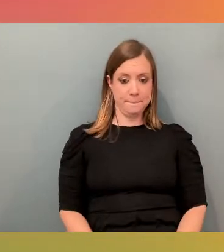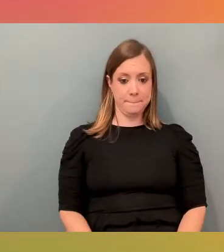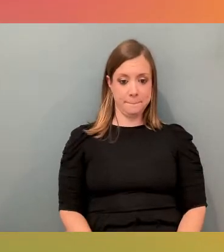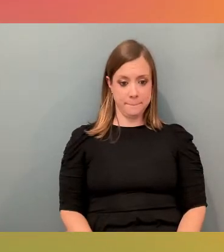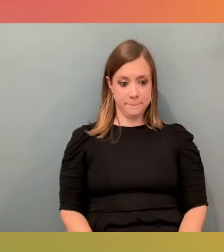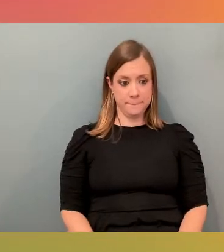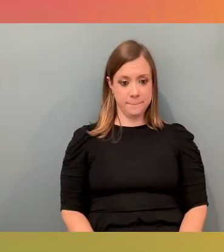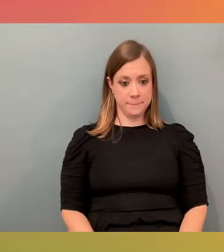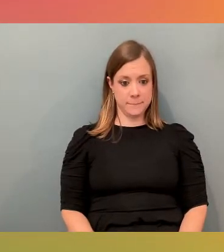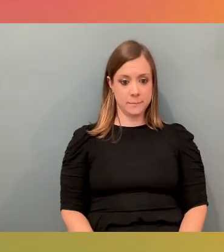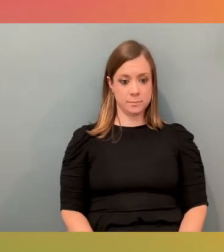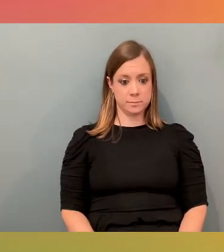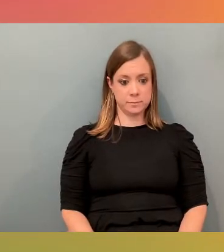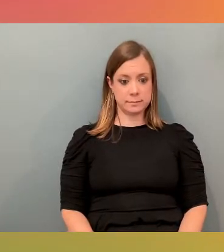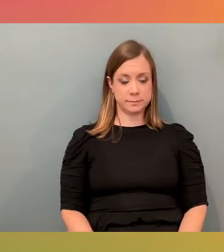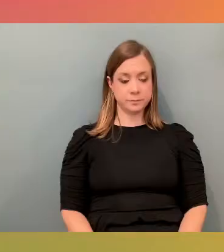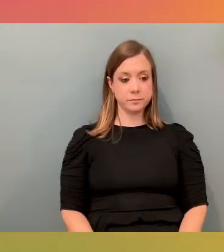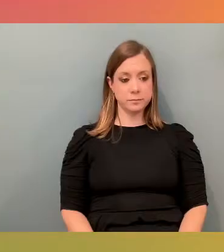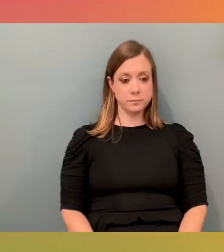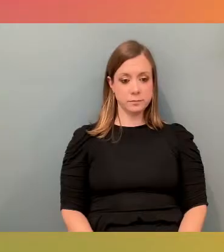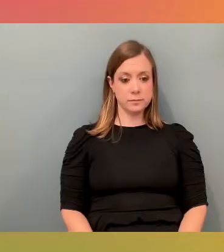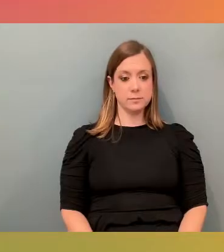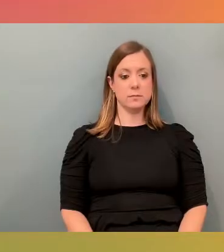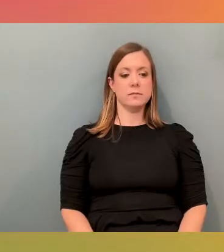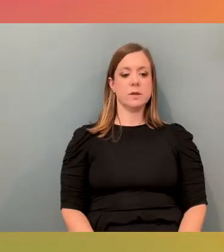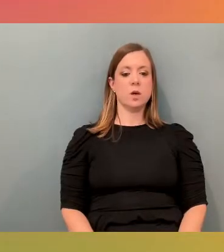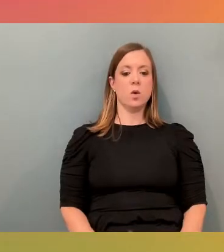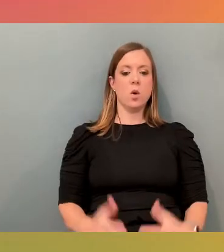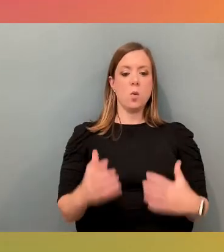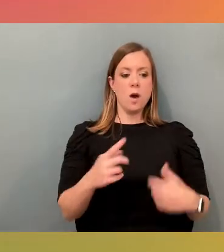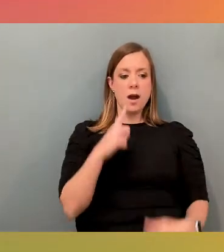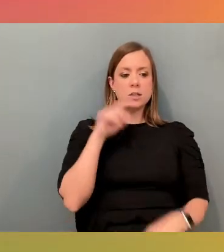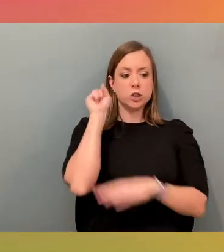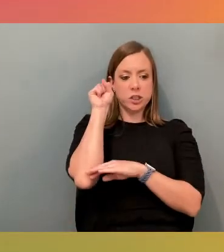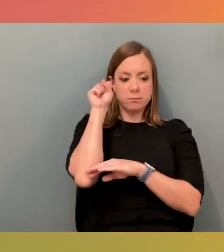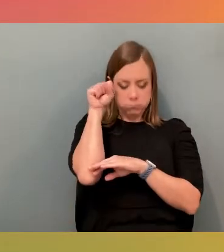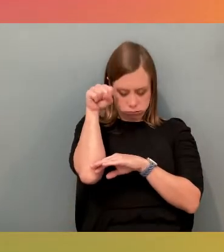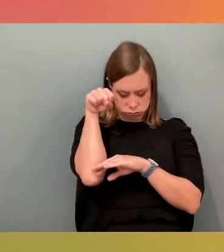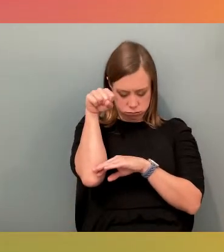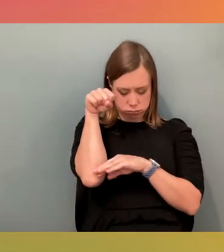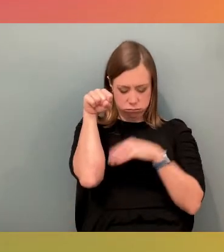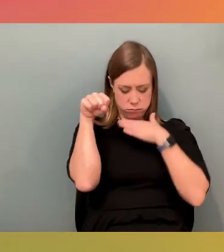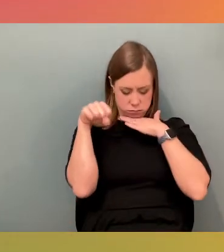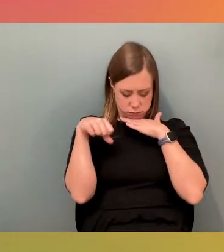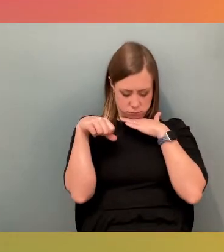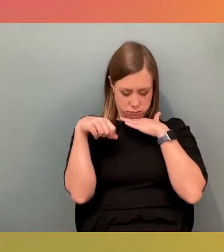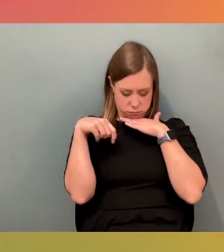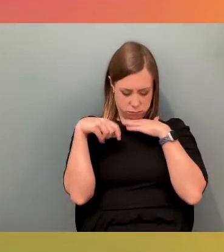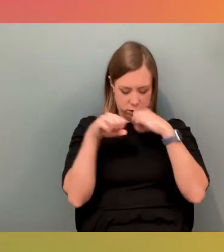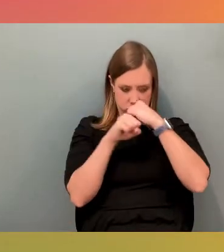See if you can gently tuck your chin, feeling a lengthening through the back of your neck.